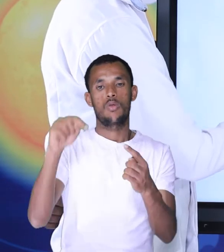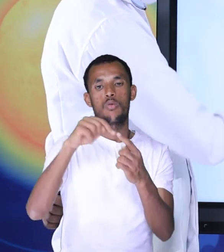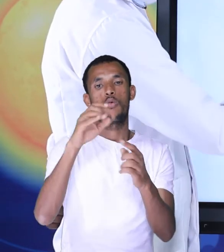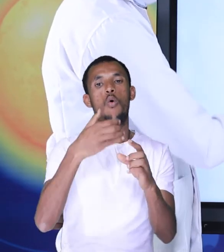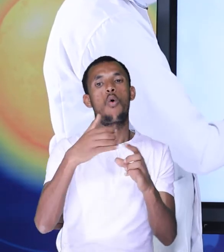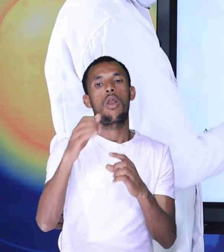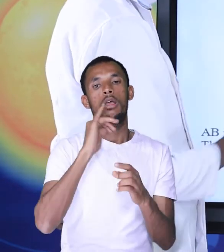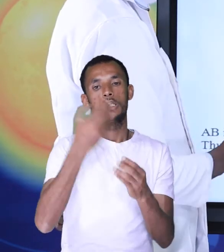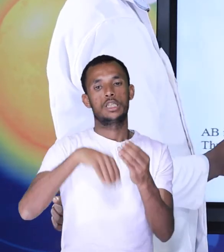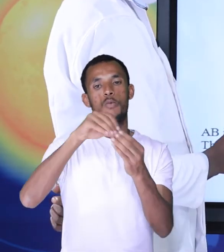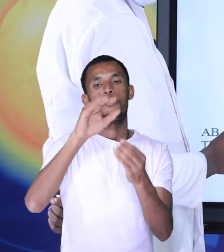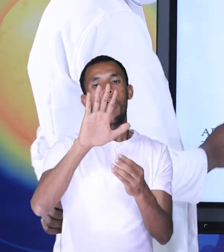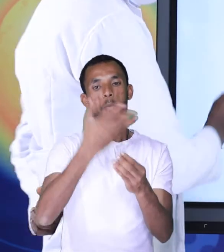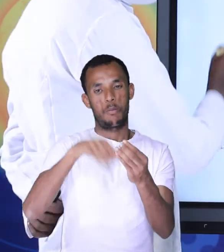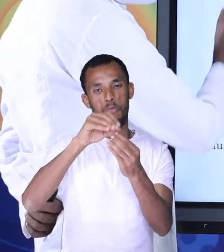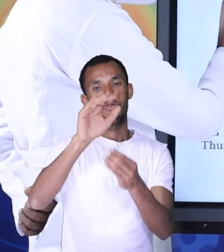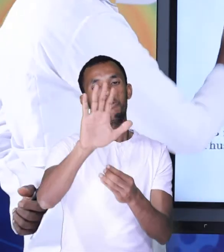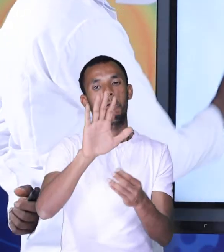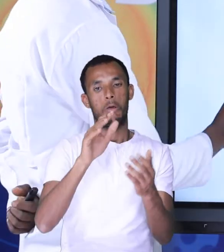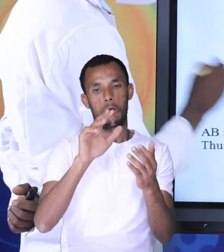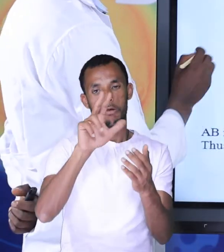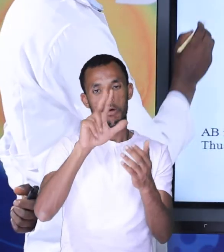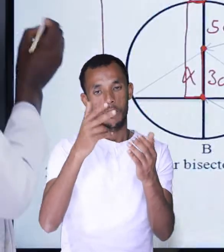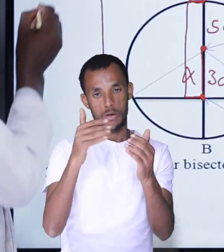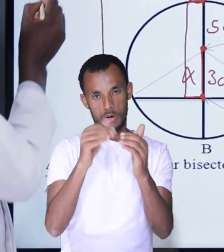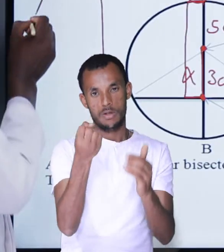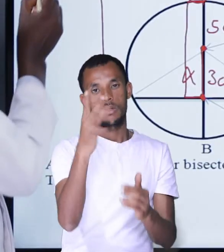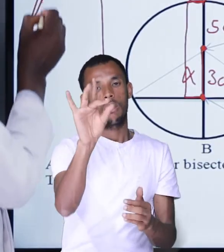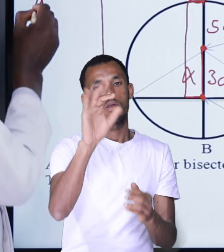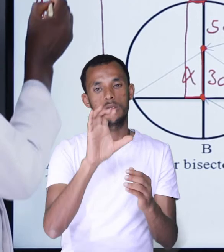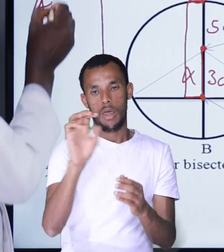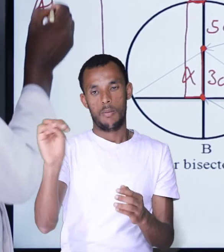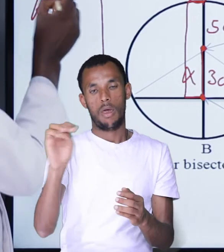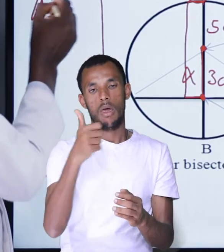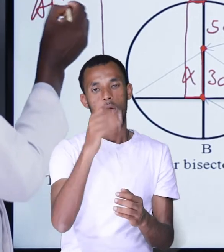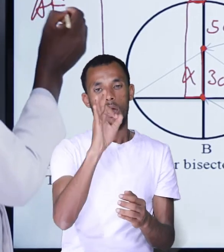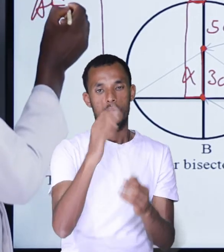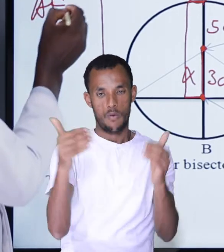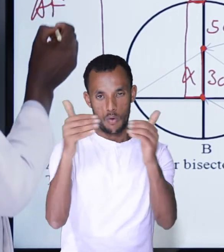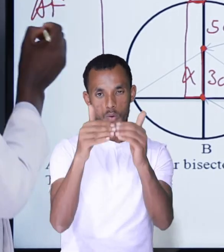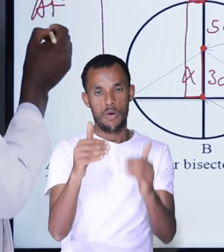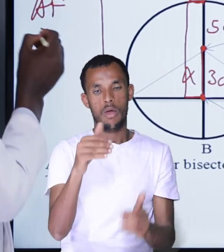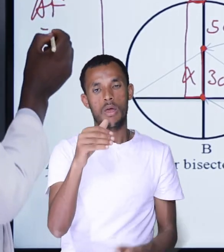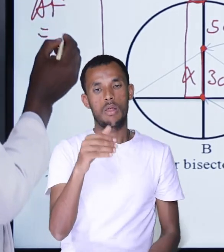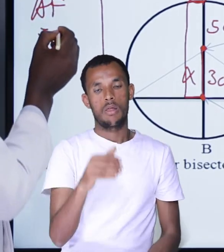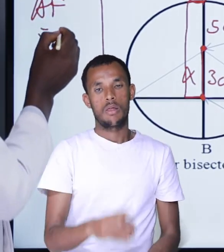chord is the sum of 5 and 3. That is 8 centimeter. That is AF equals to